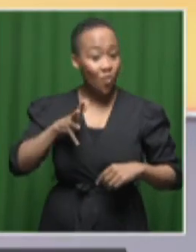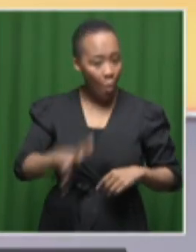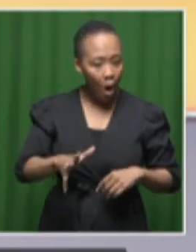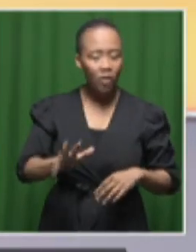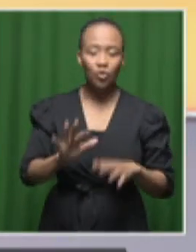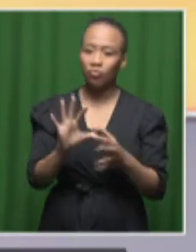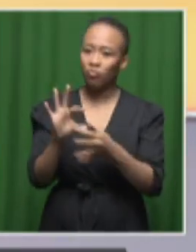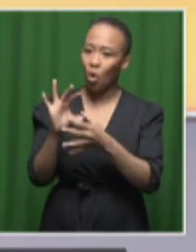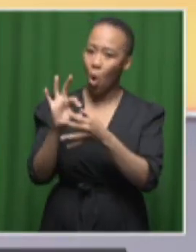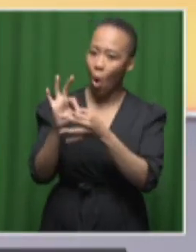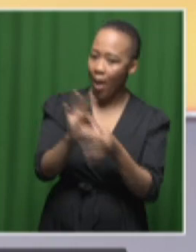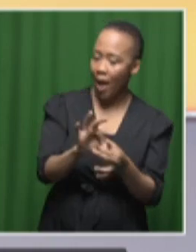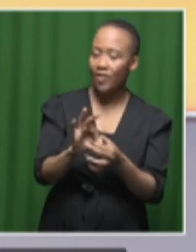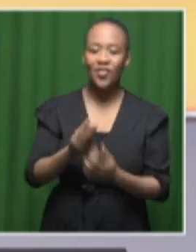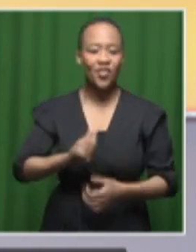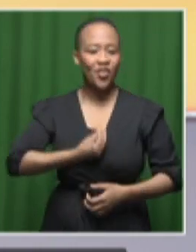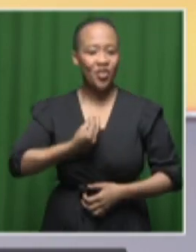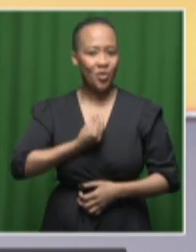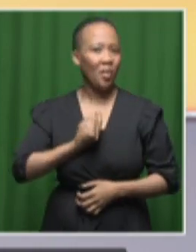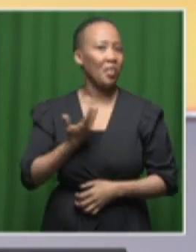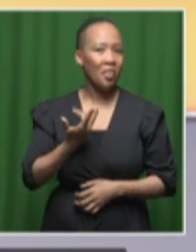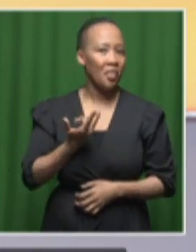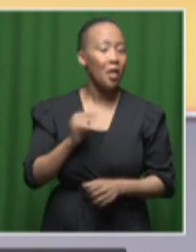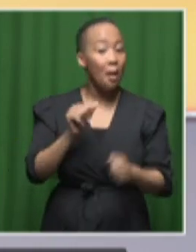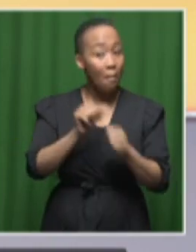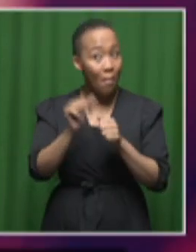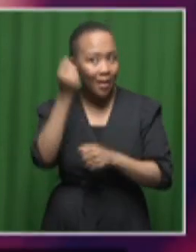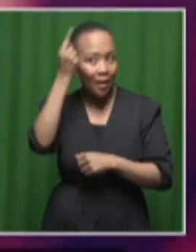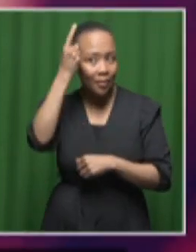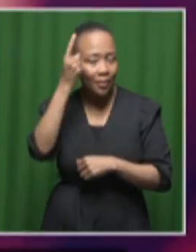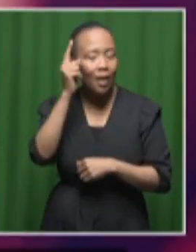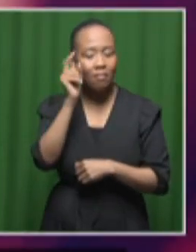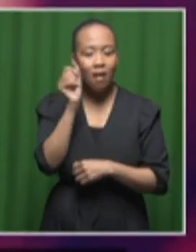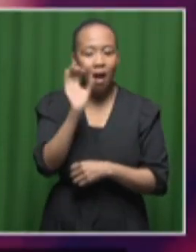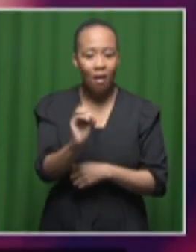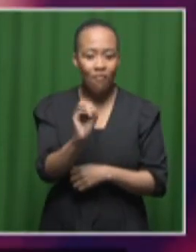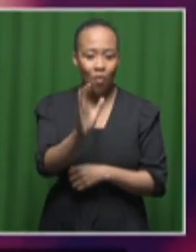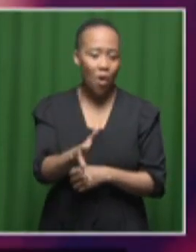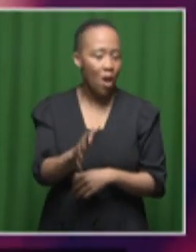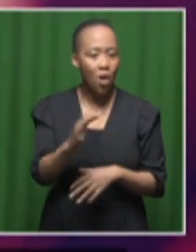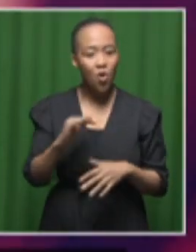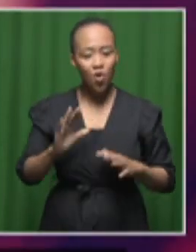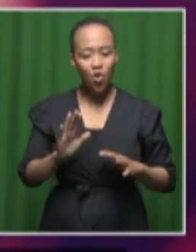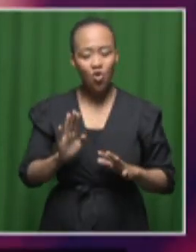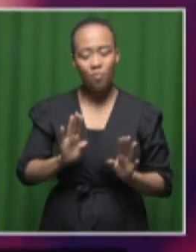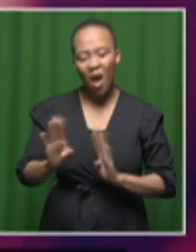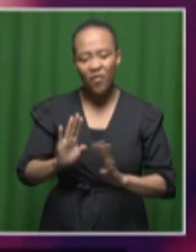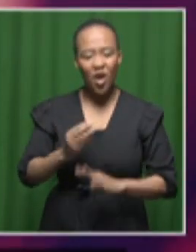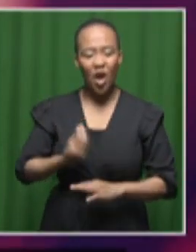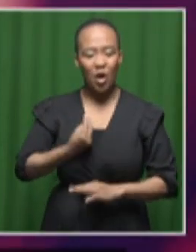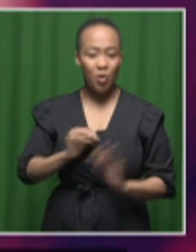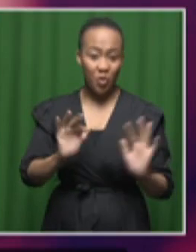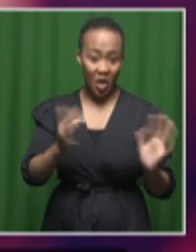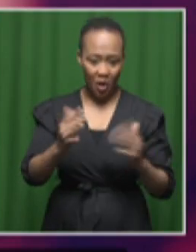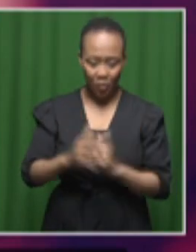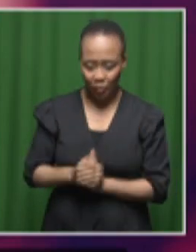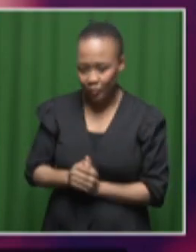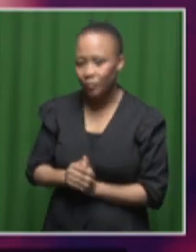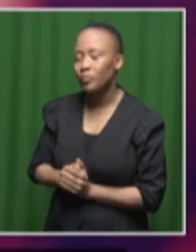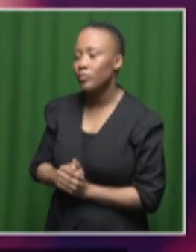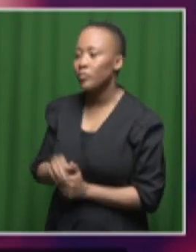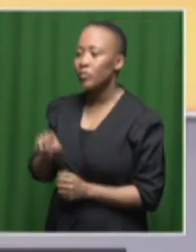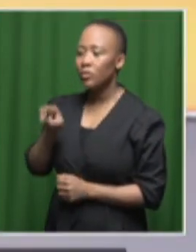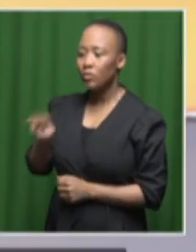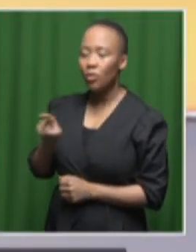to kind of get a better understanding of what's happening with them. What sort of questions do you ask? What are you trying to get at?